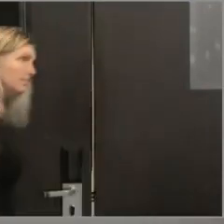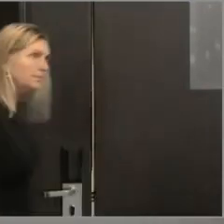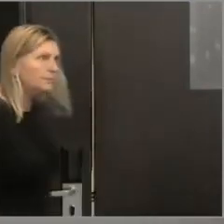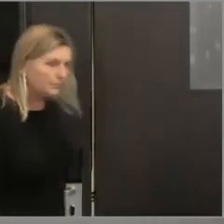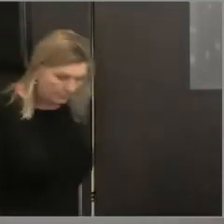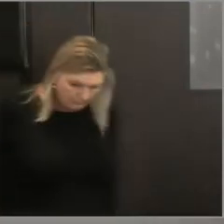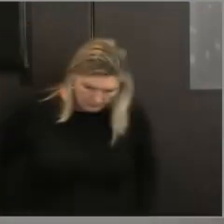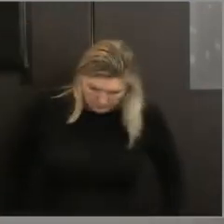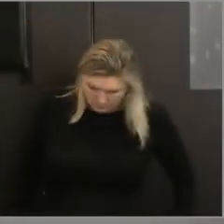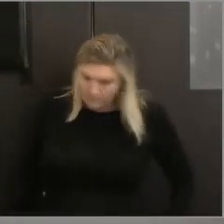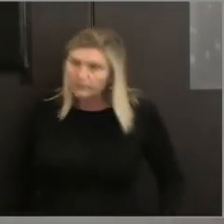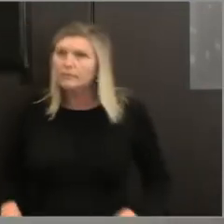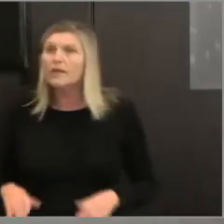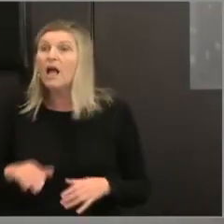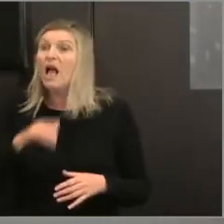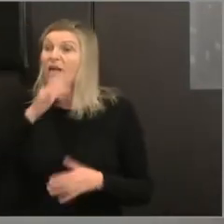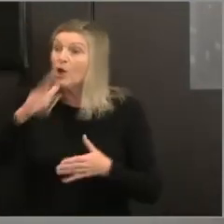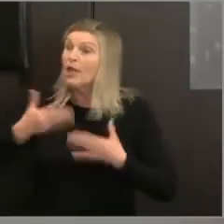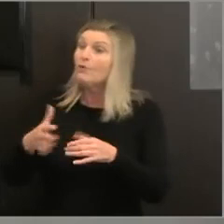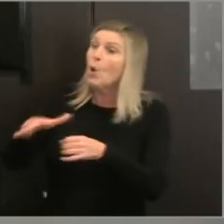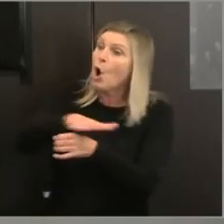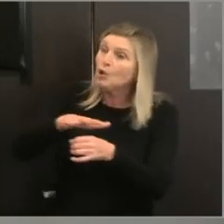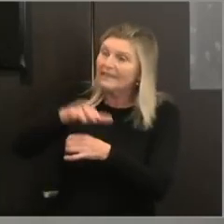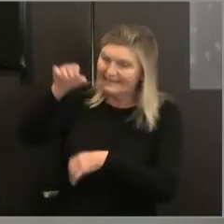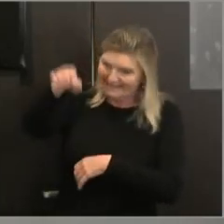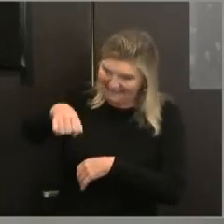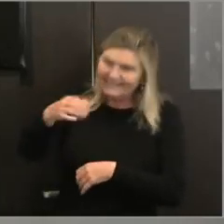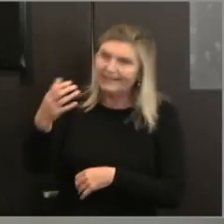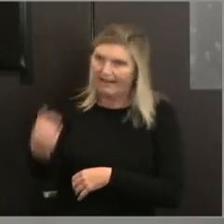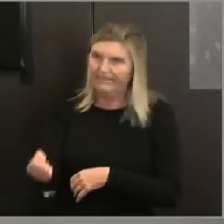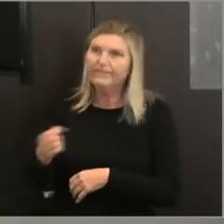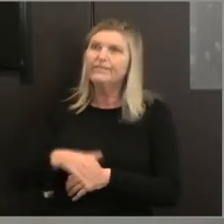If I can just contextualise that again, yes, there are.